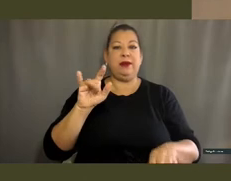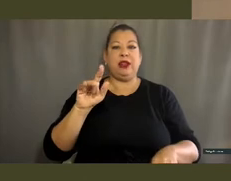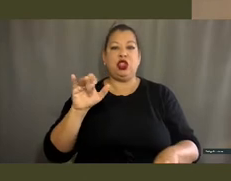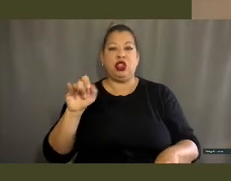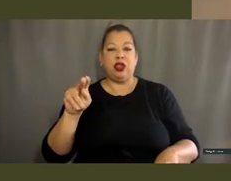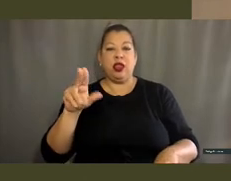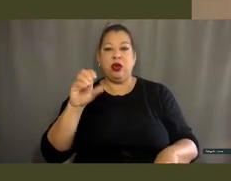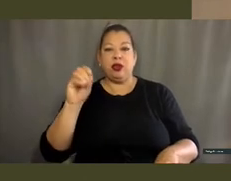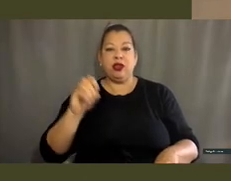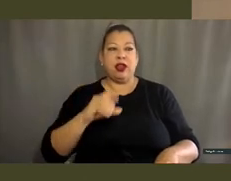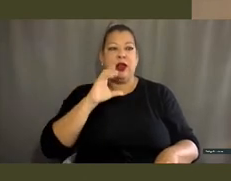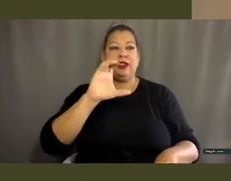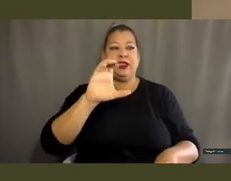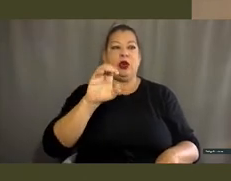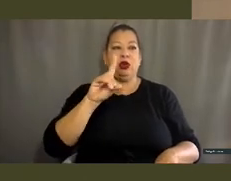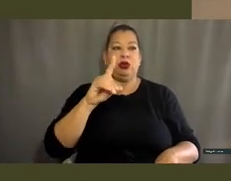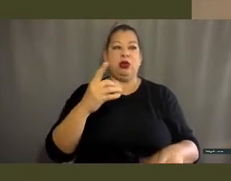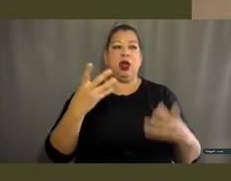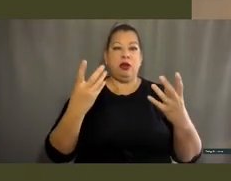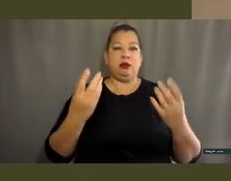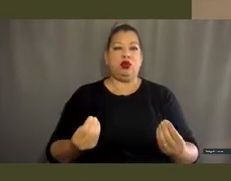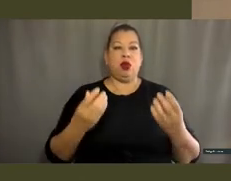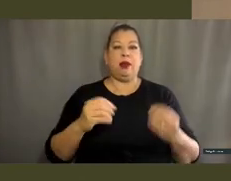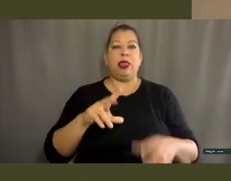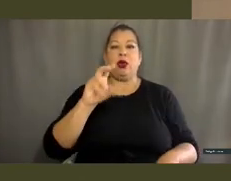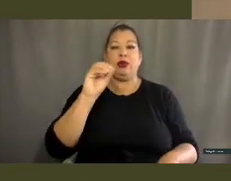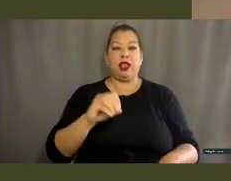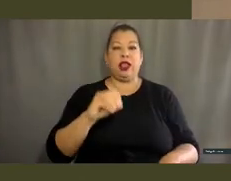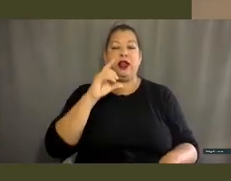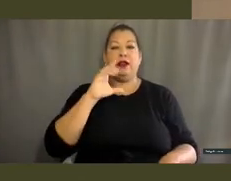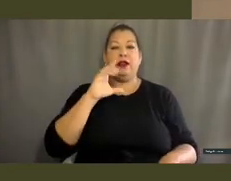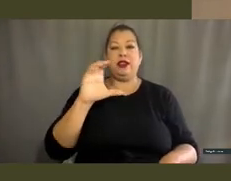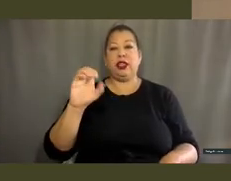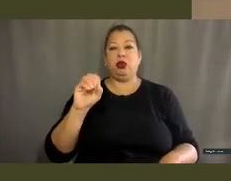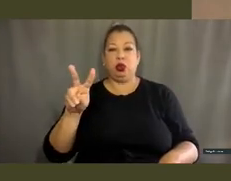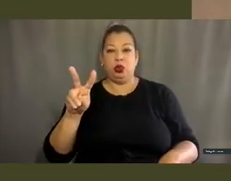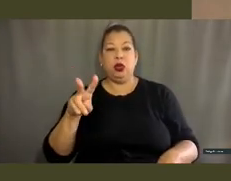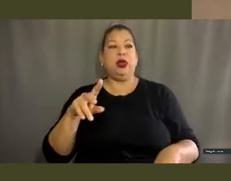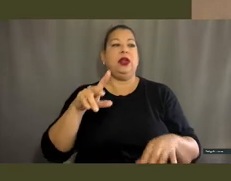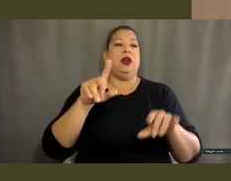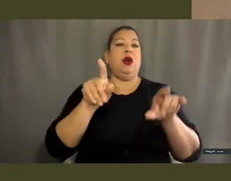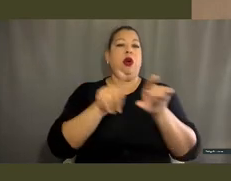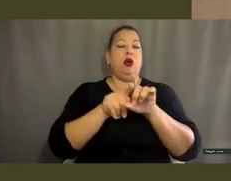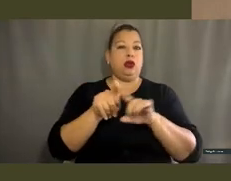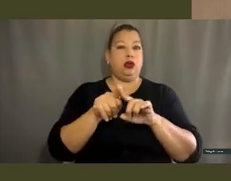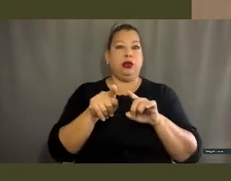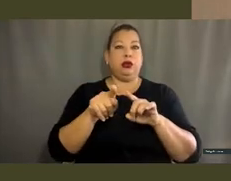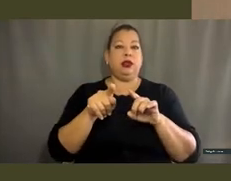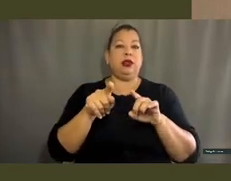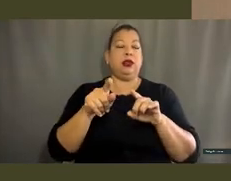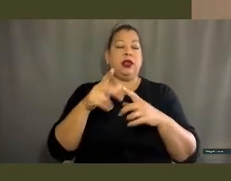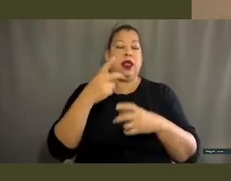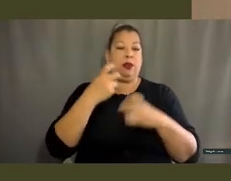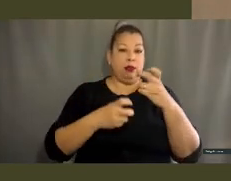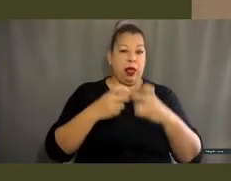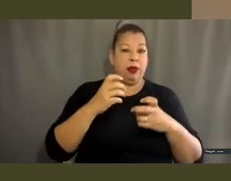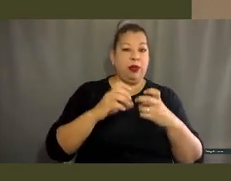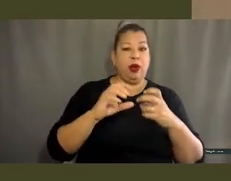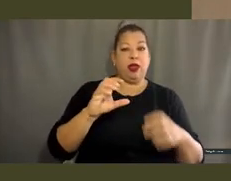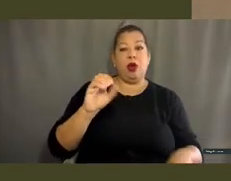So it's in a serious state as far as warming is concerned, as far as oxygenation, deoxygenation and acidification is